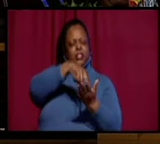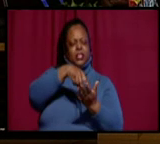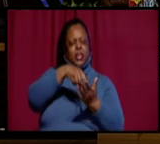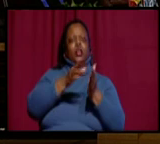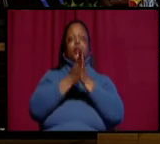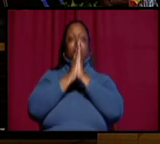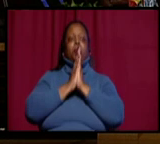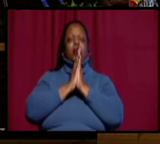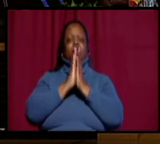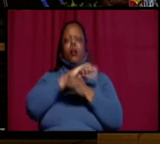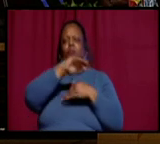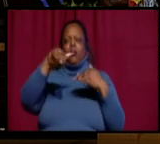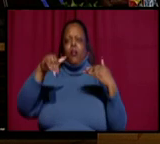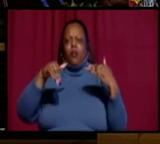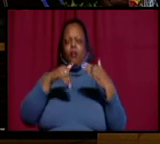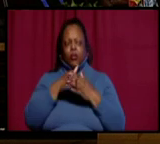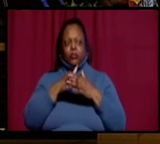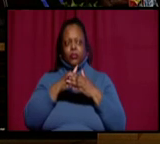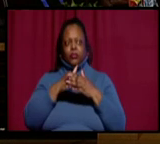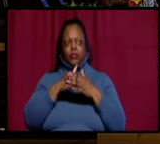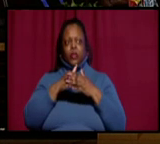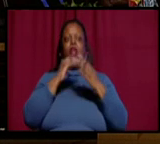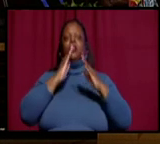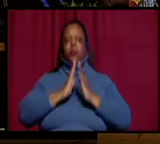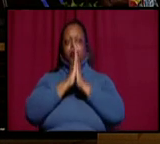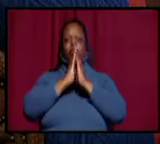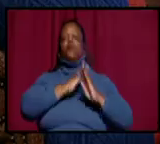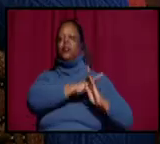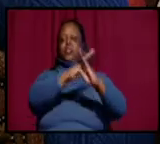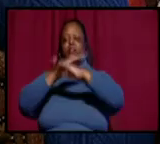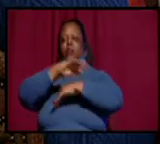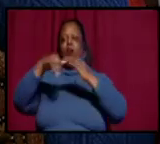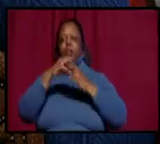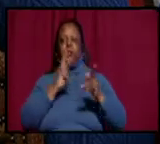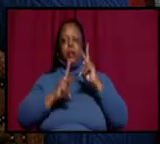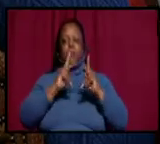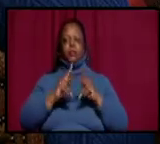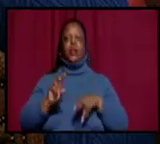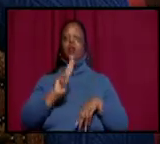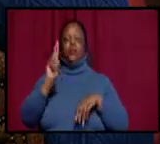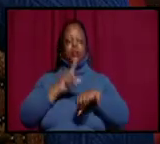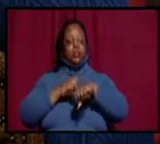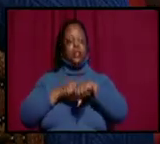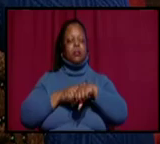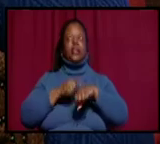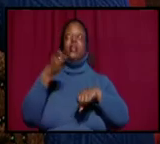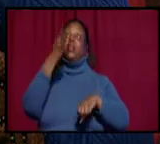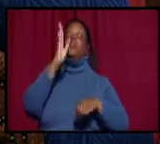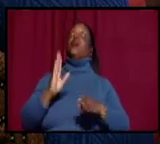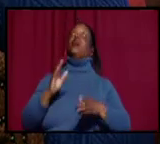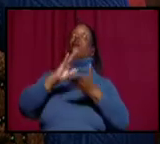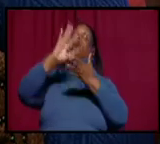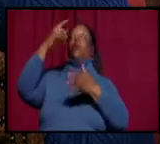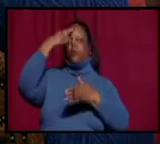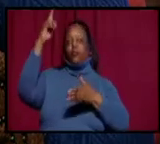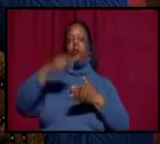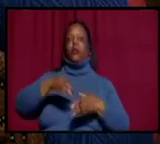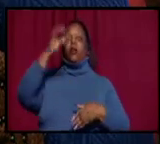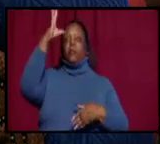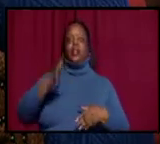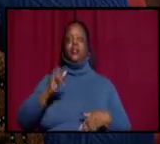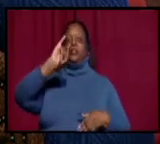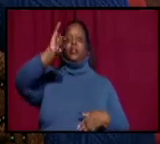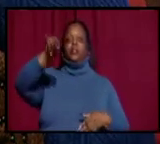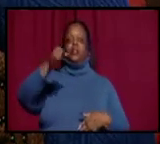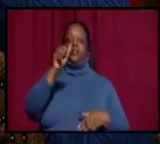in the gap, to make up the hedge, and to intercede. I'd like to take a quick moment and give God glory for Pastor